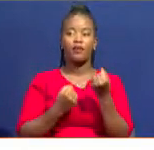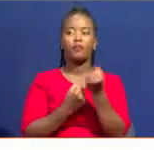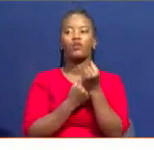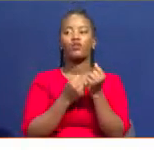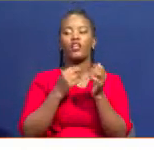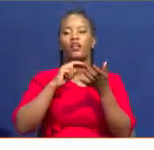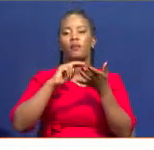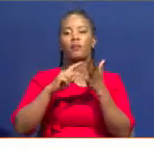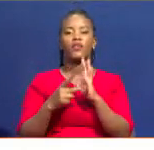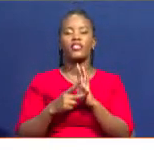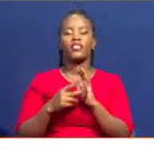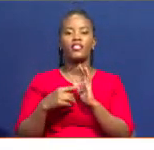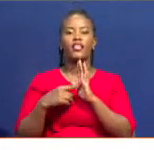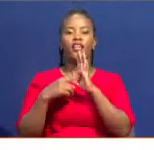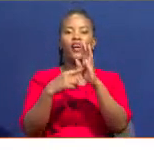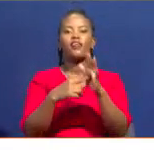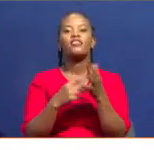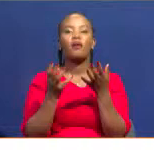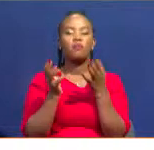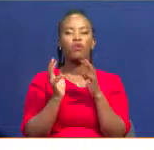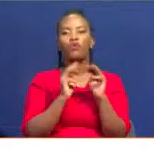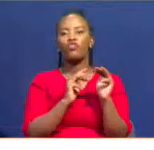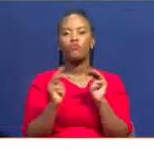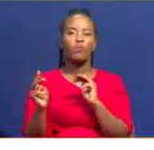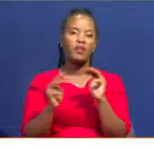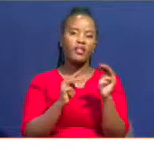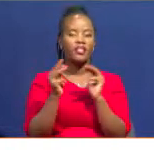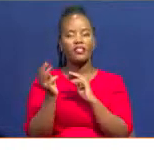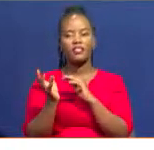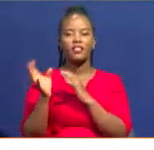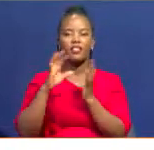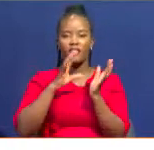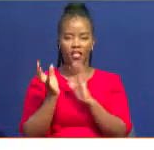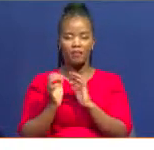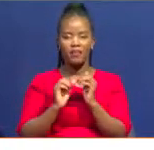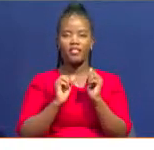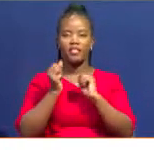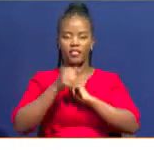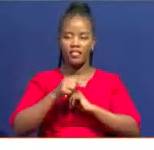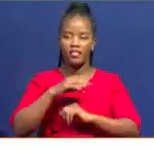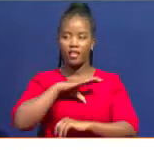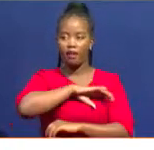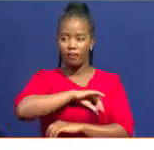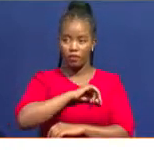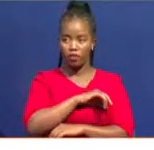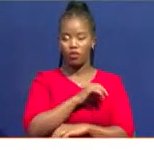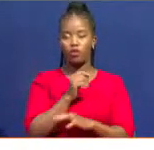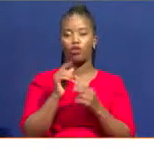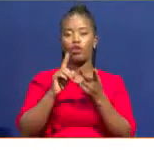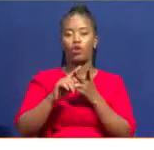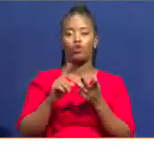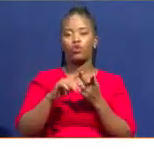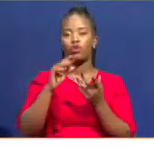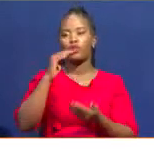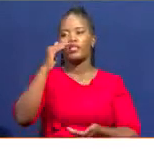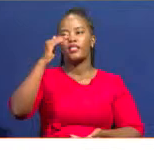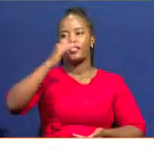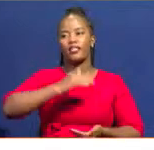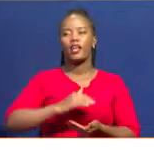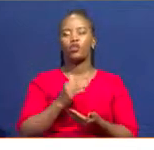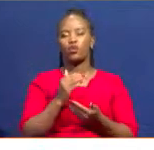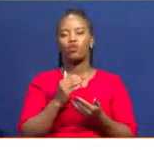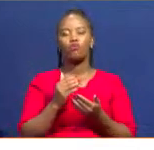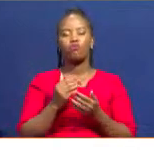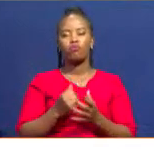renewable energy, e-mobility and climate change adaptation in the lender sustainability and reduction of carbon footprint